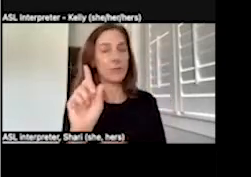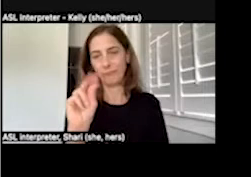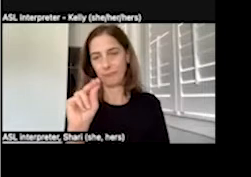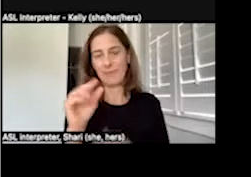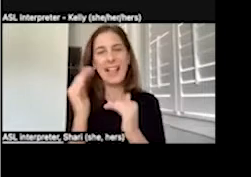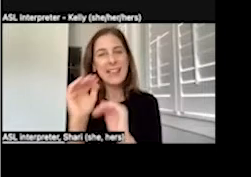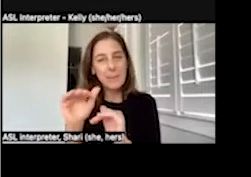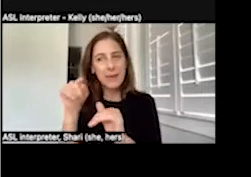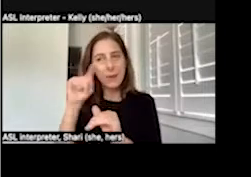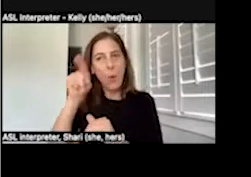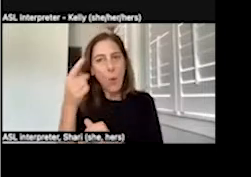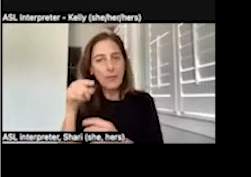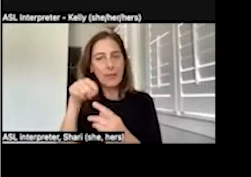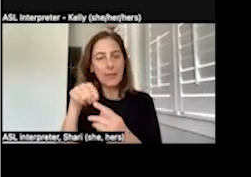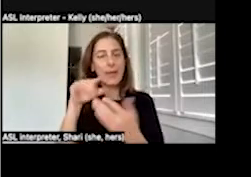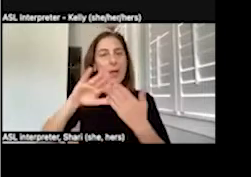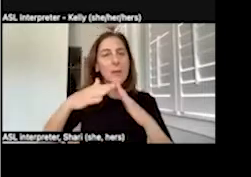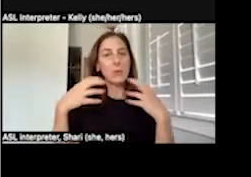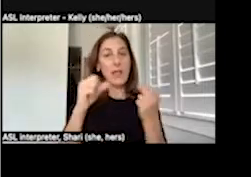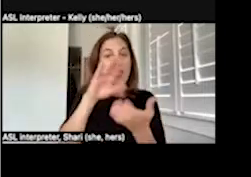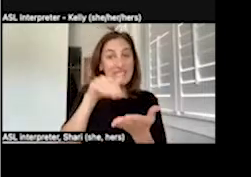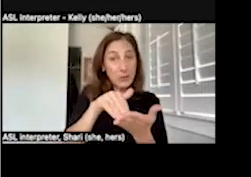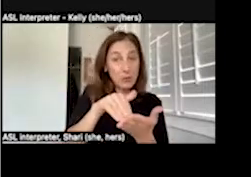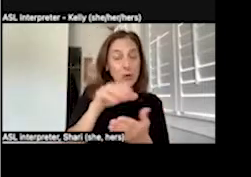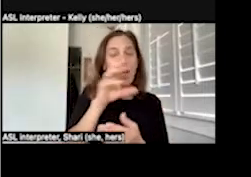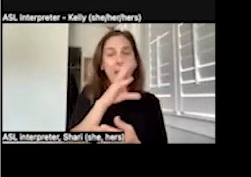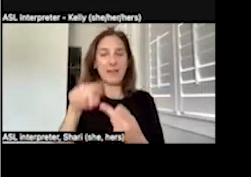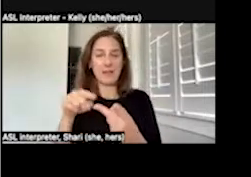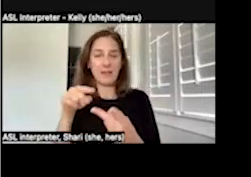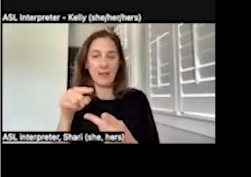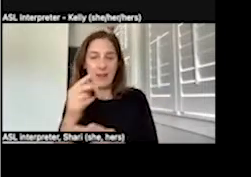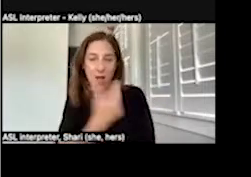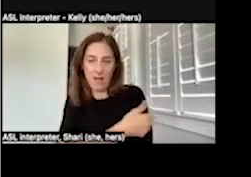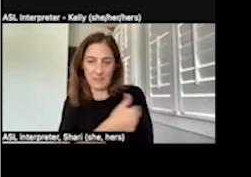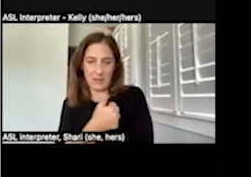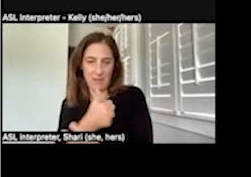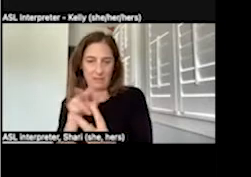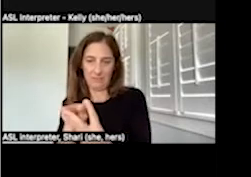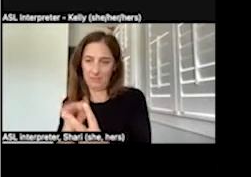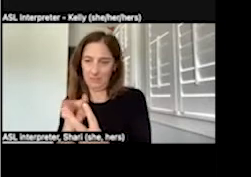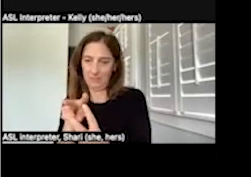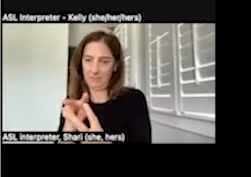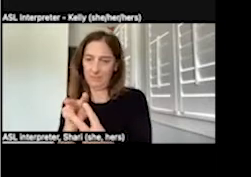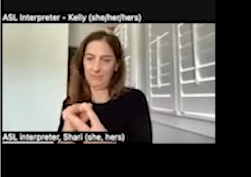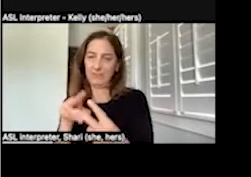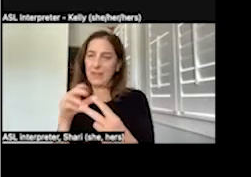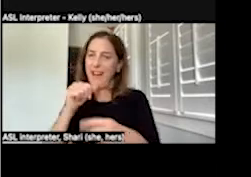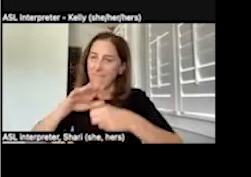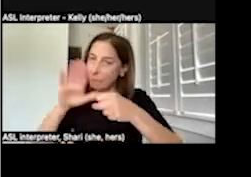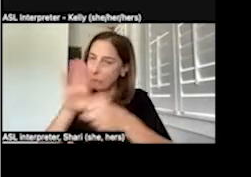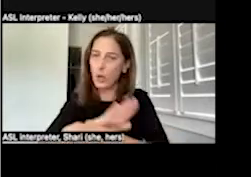and public acute hospitals. It's not full health insurance.